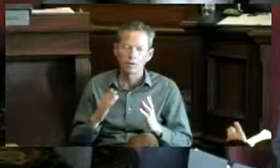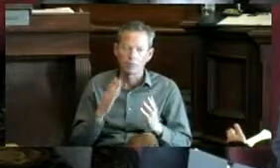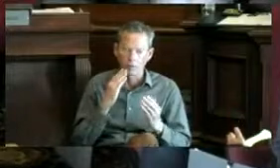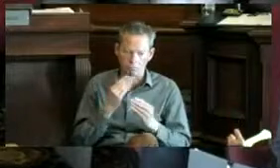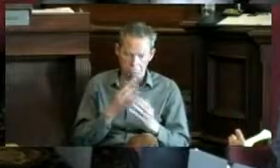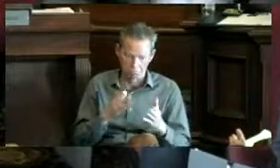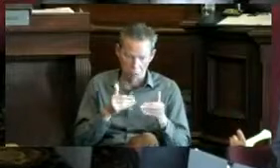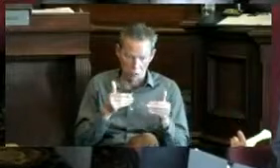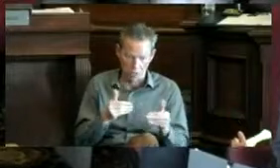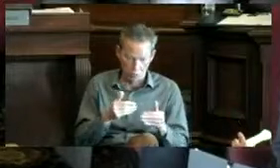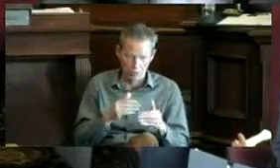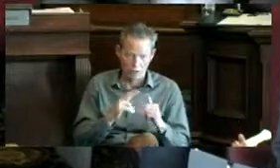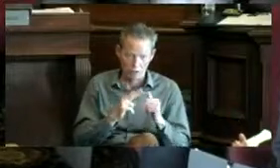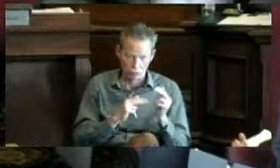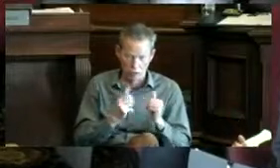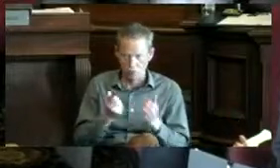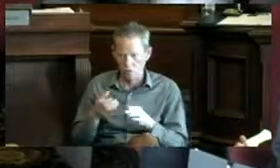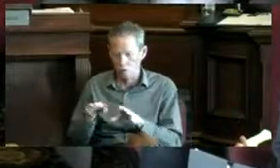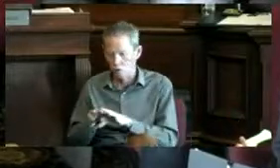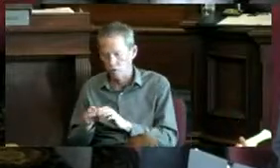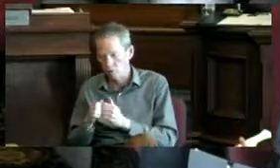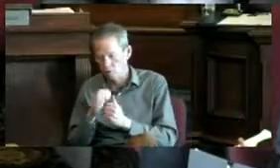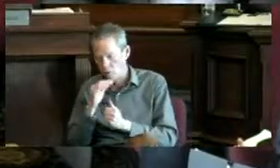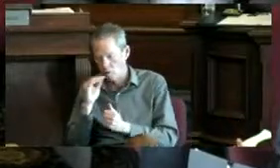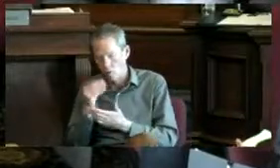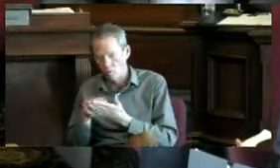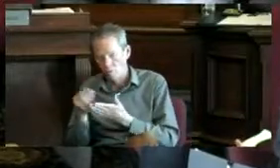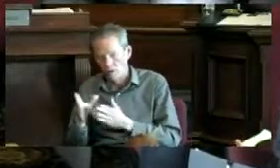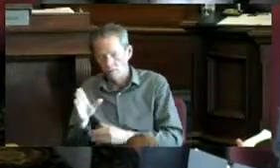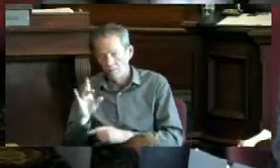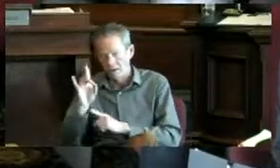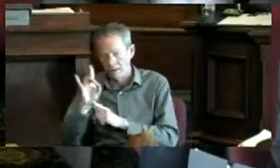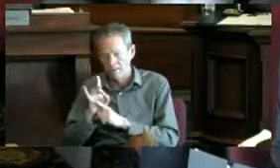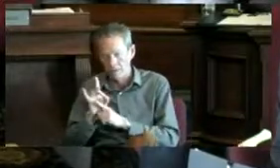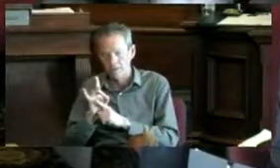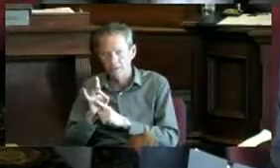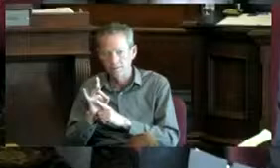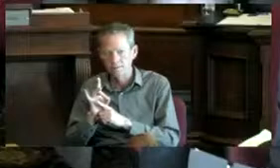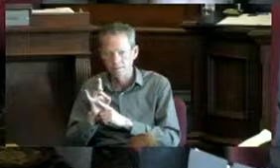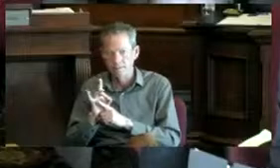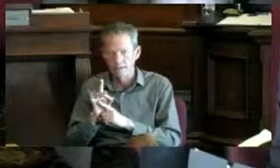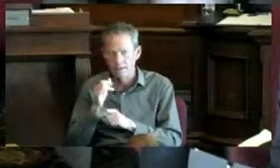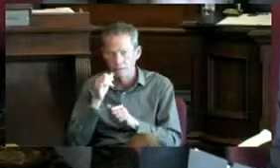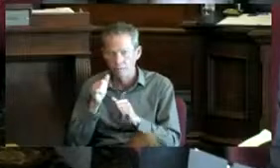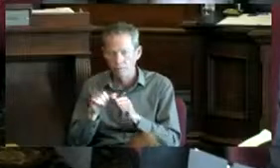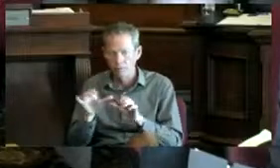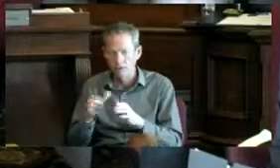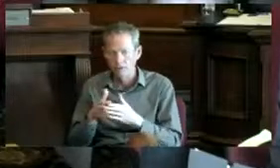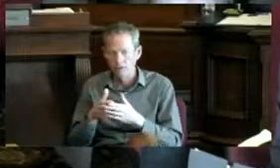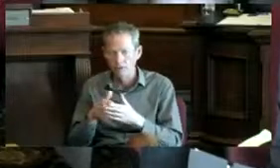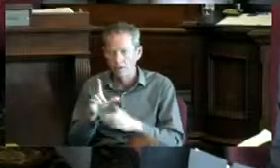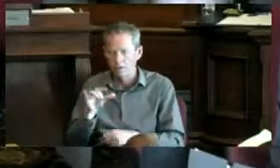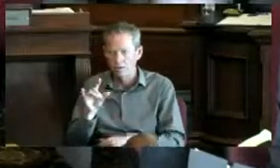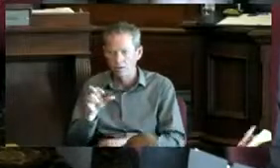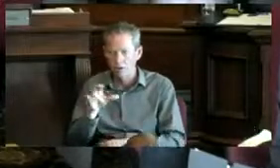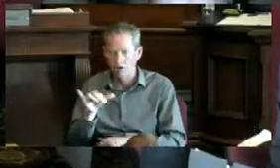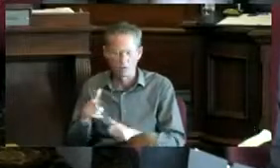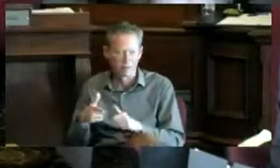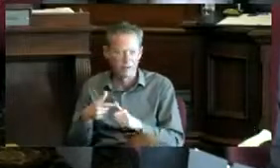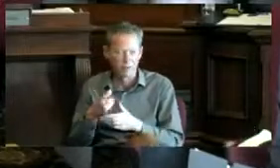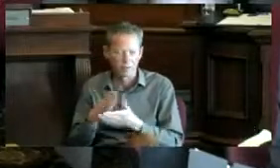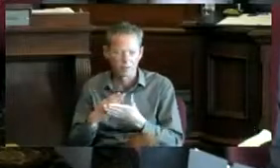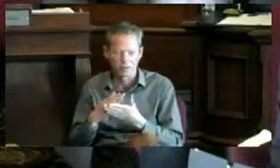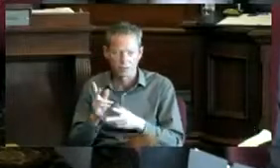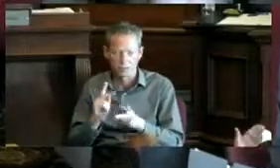of construction to that closing with the home buyer has been about 8 months. And you'll remember we did a lottery for the first phase. So